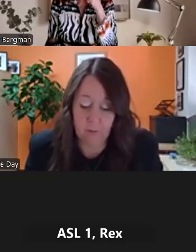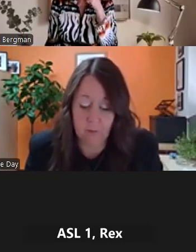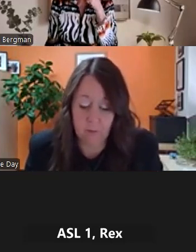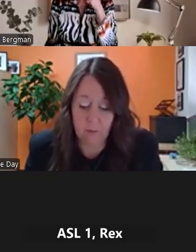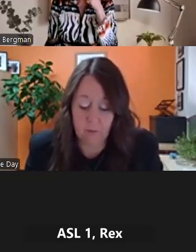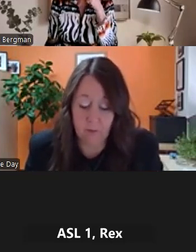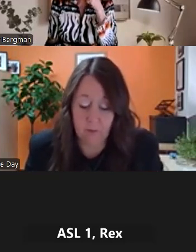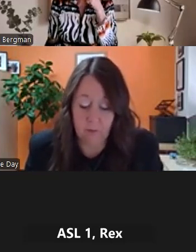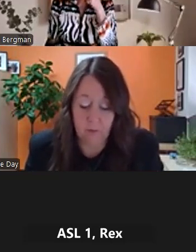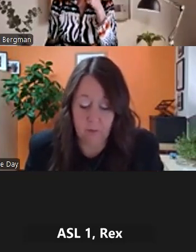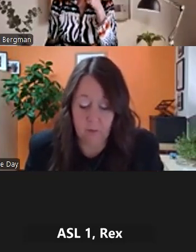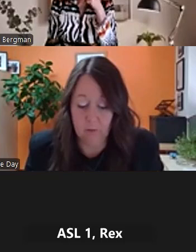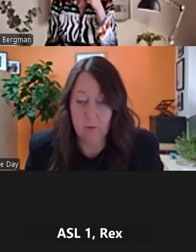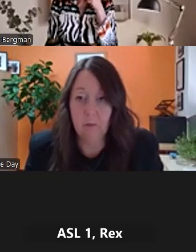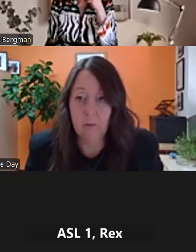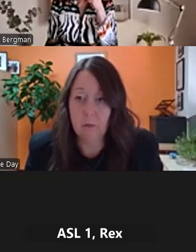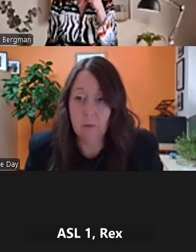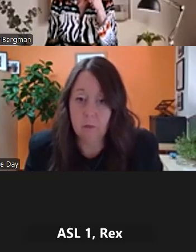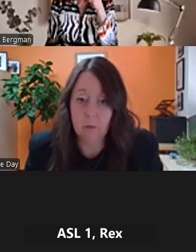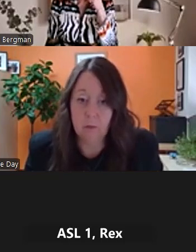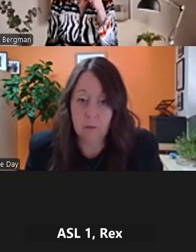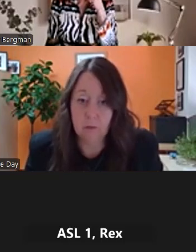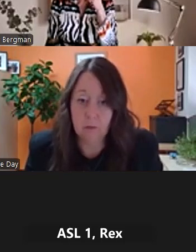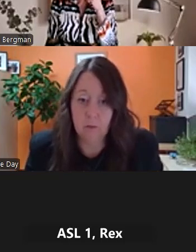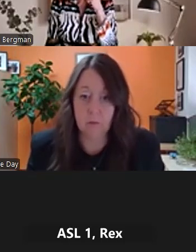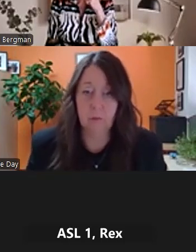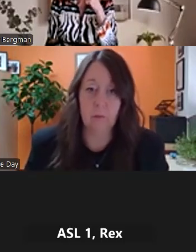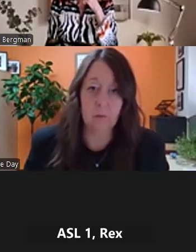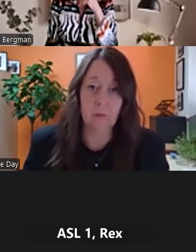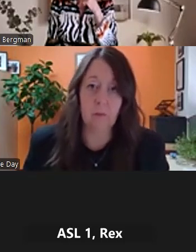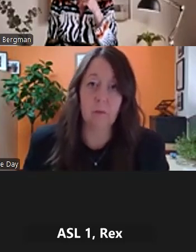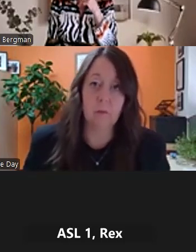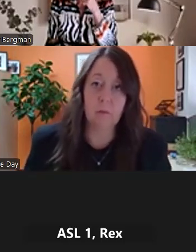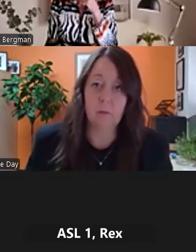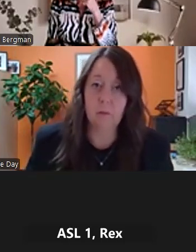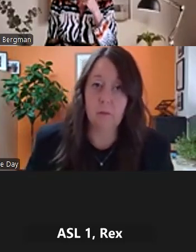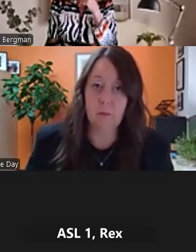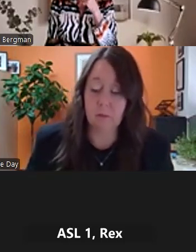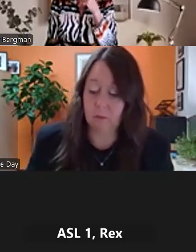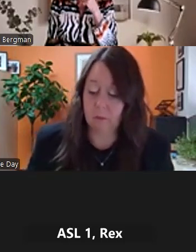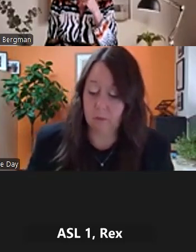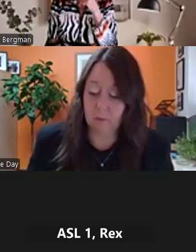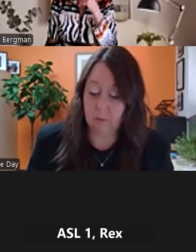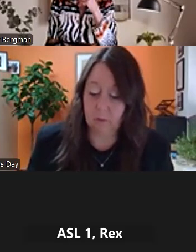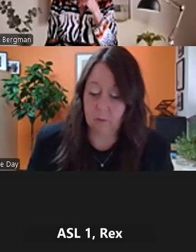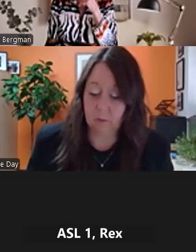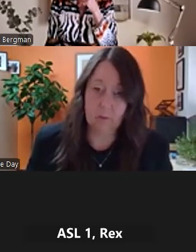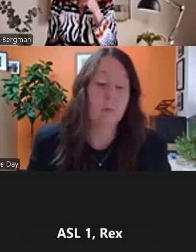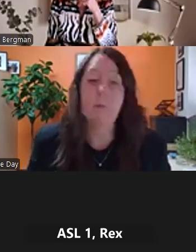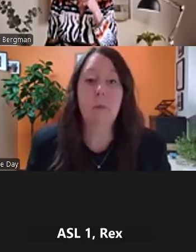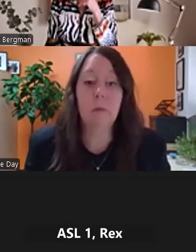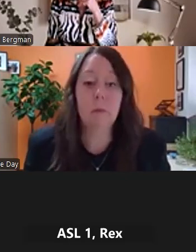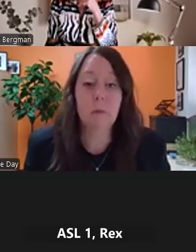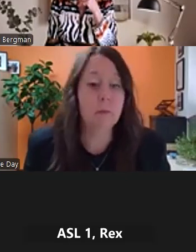Okay. I know Derek and I were in